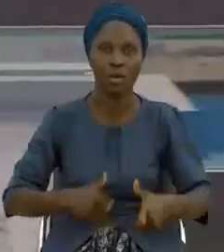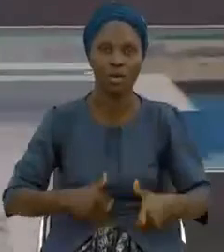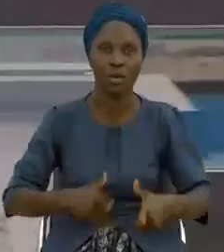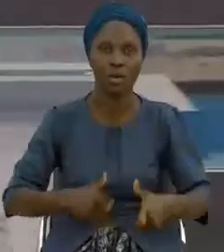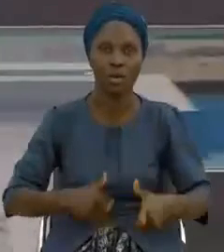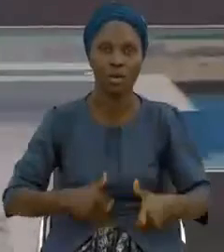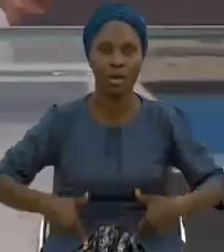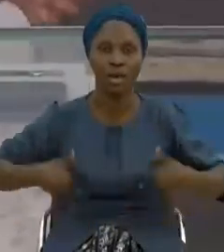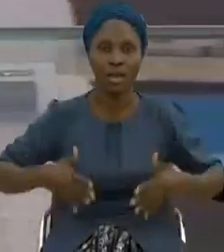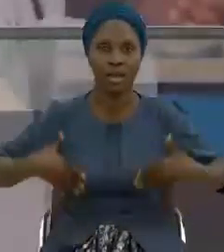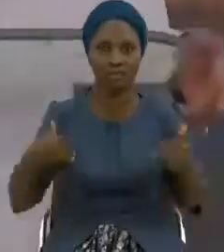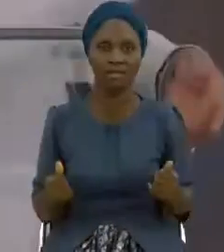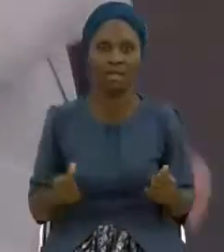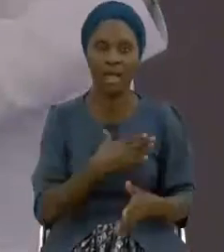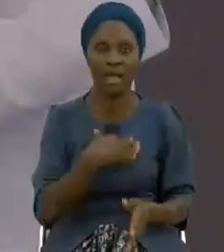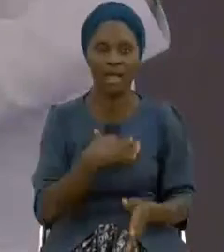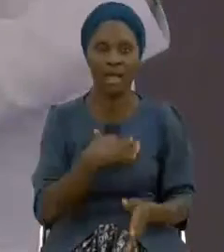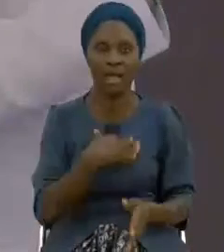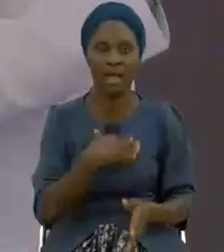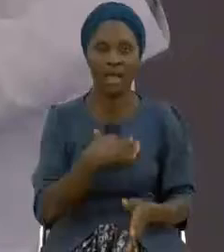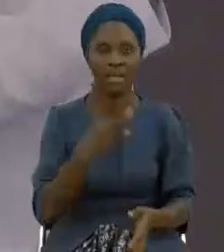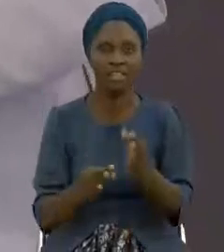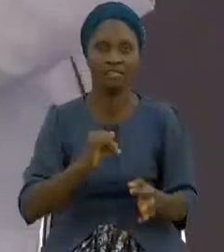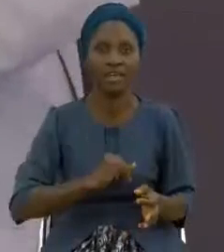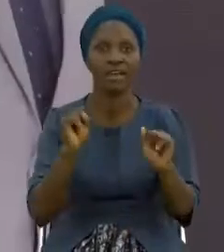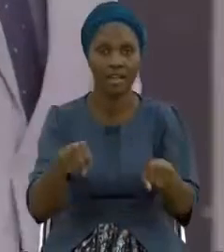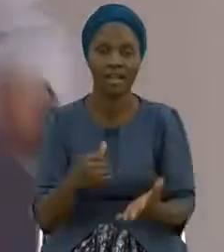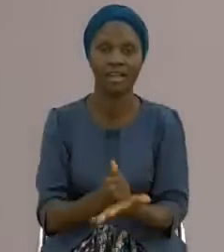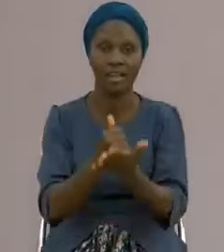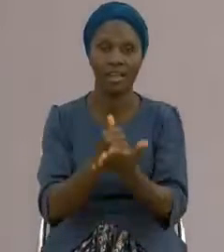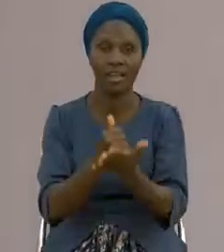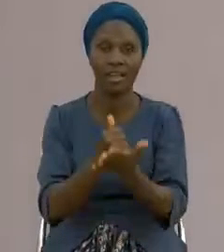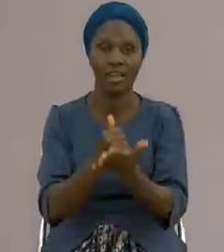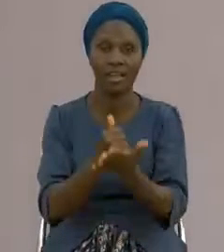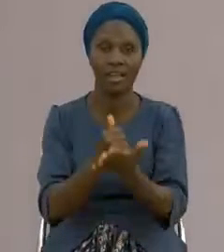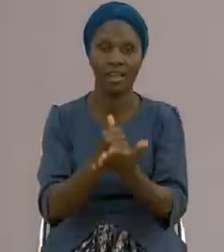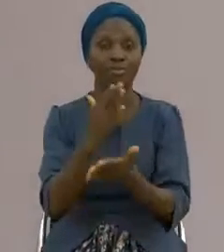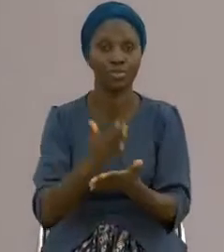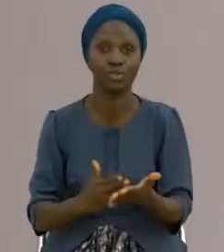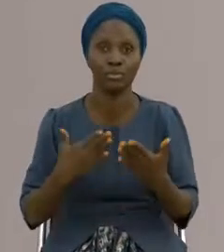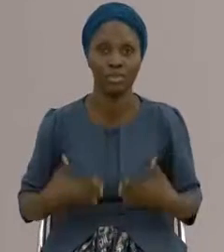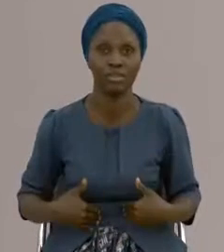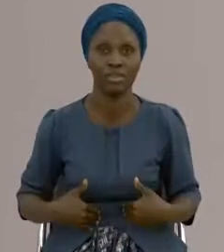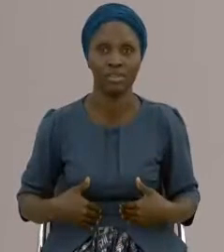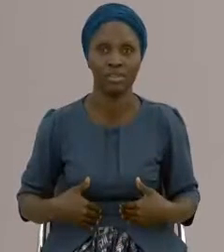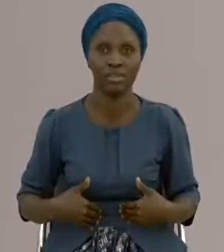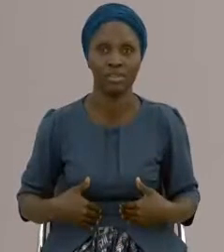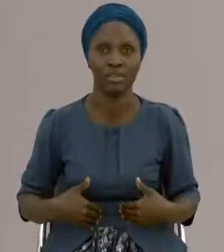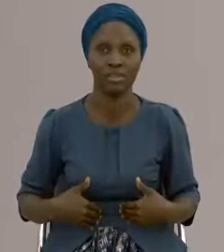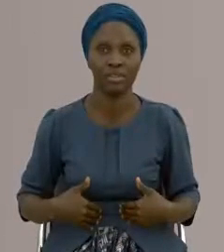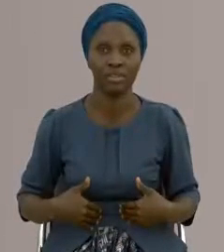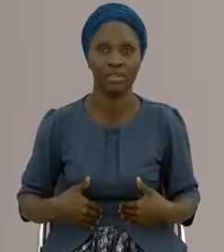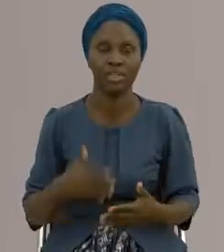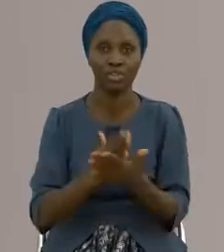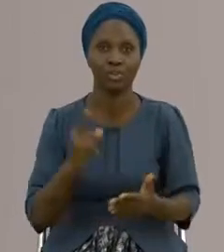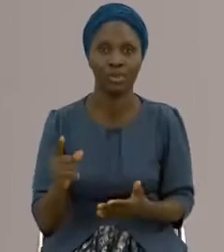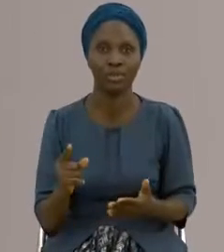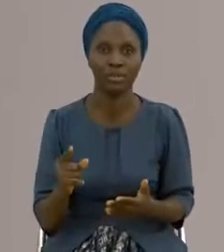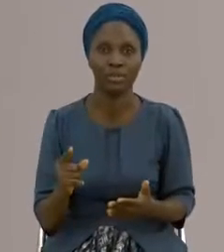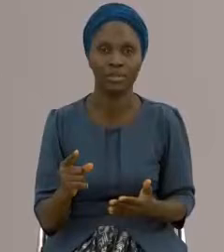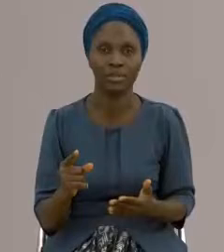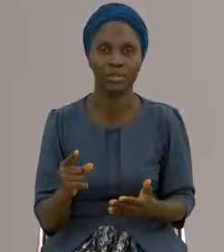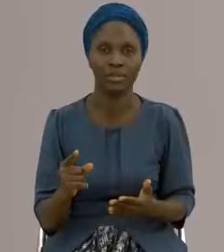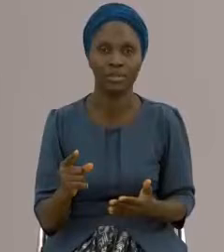can help somebody, somebody in sin, bring them out. Somebody in